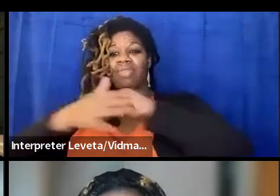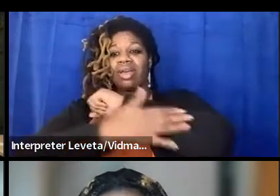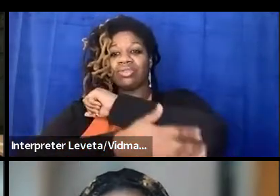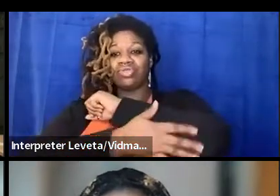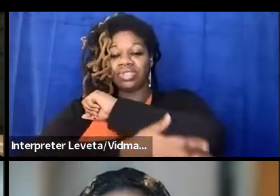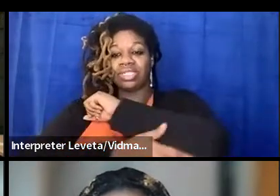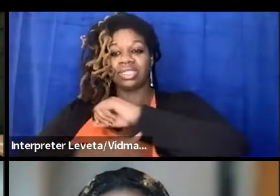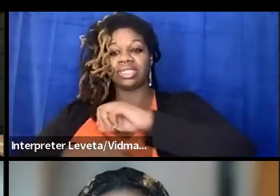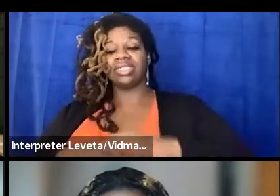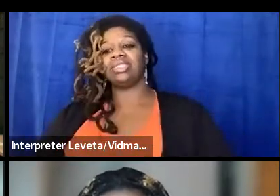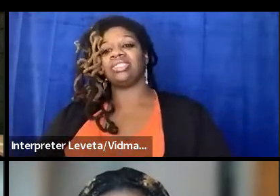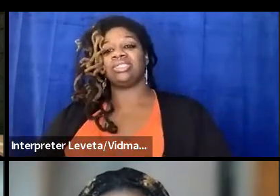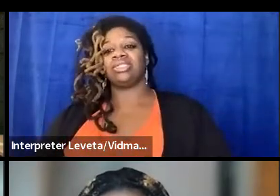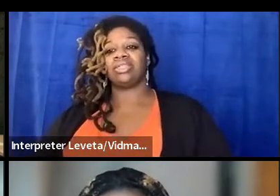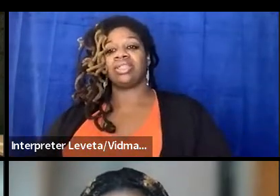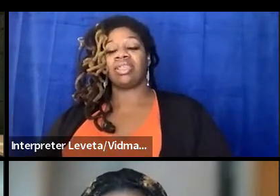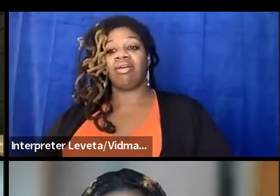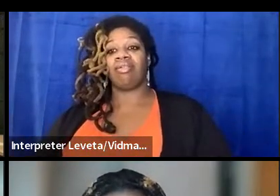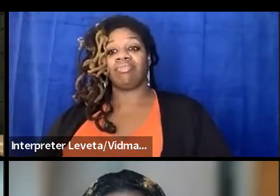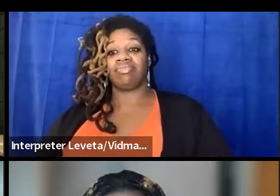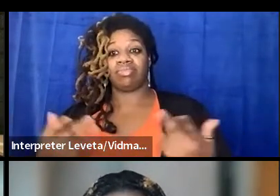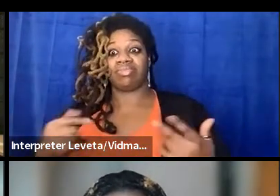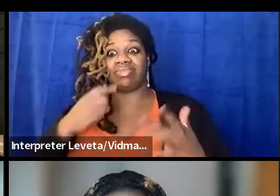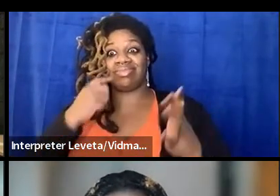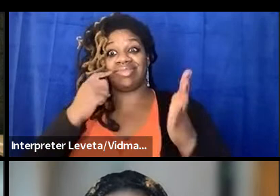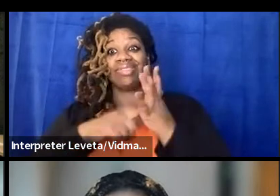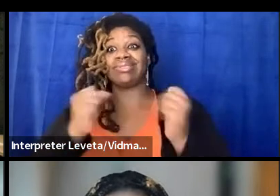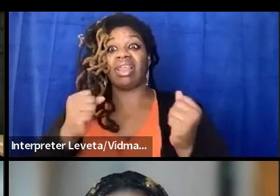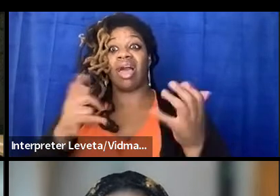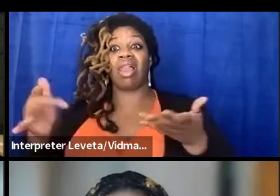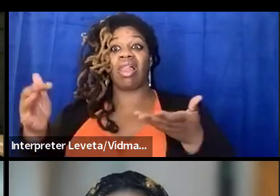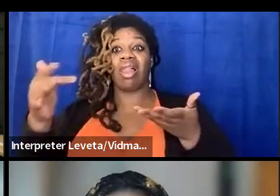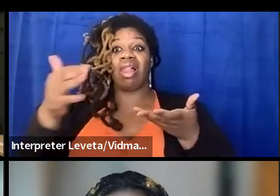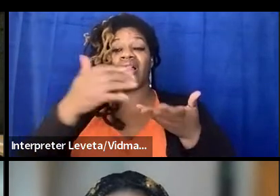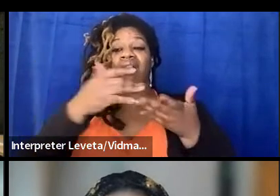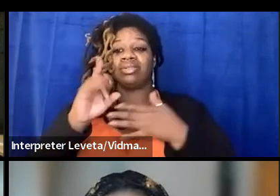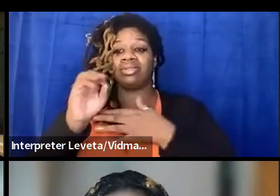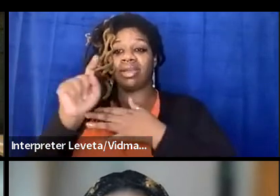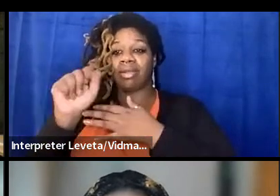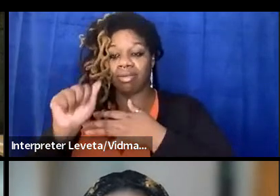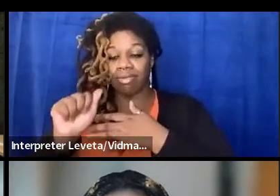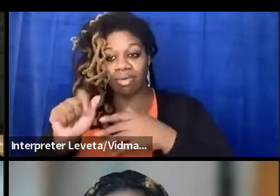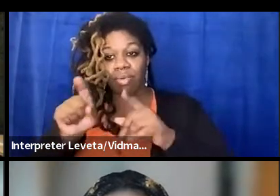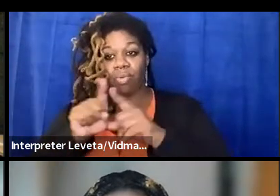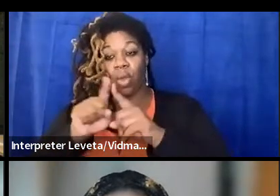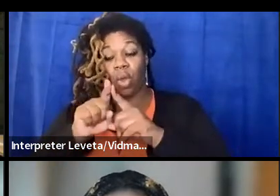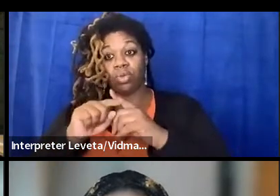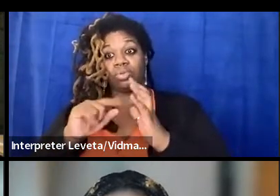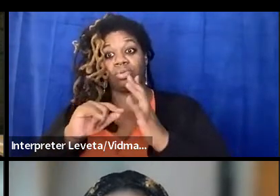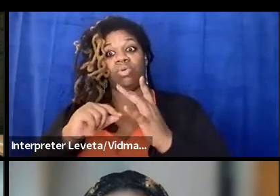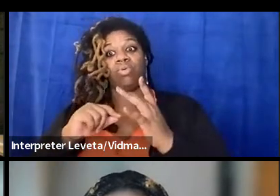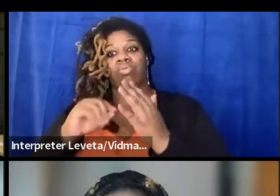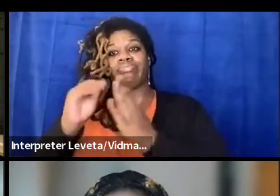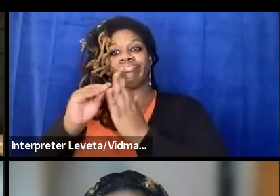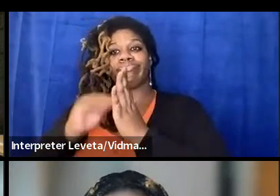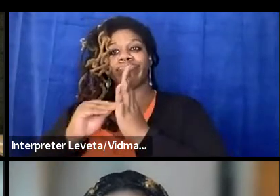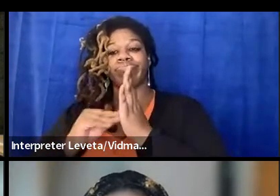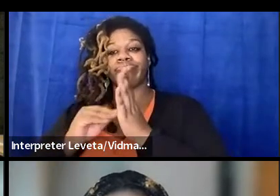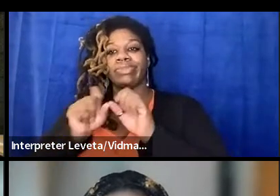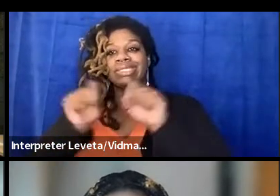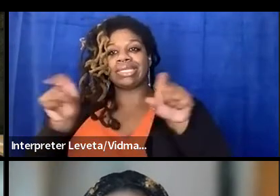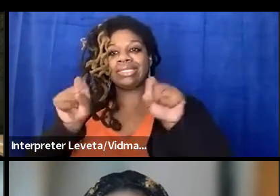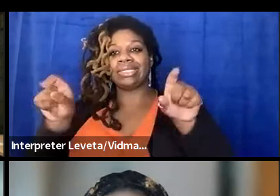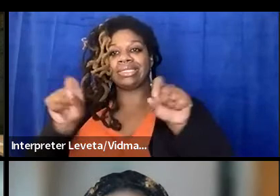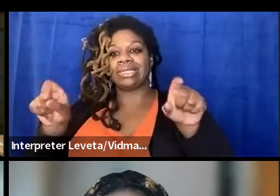And as you can see, that's a lot of data. We also reported out on that data or shared that data every